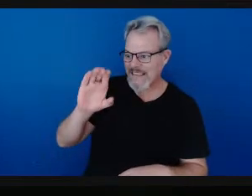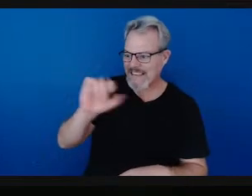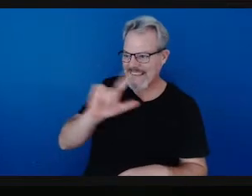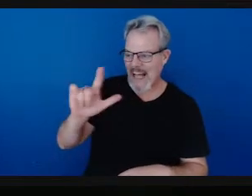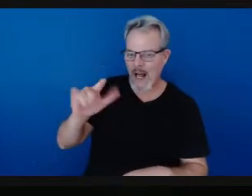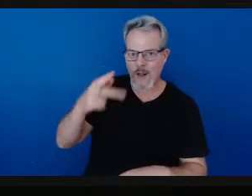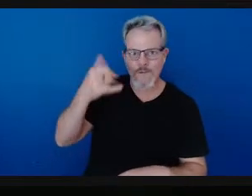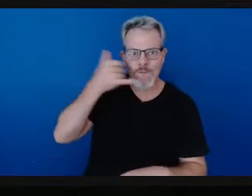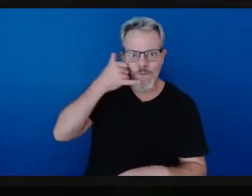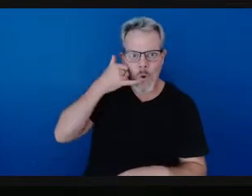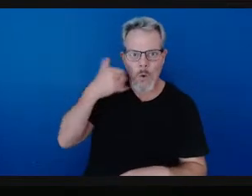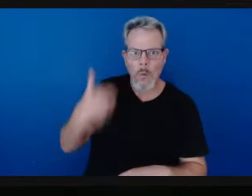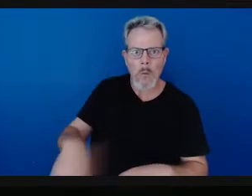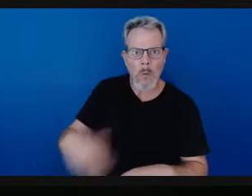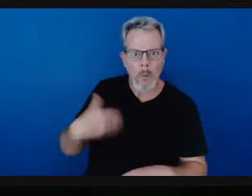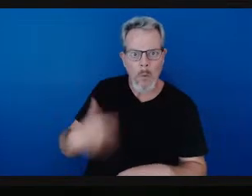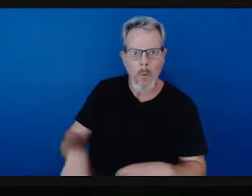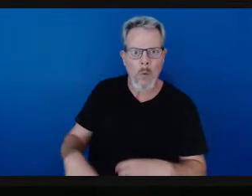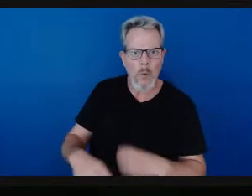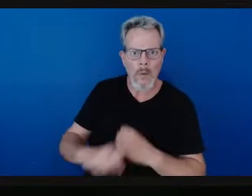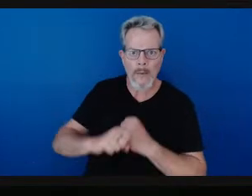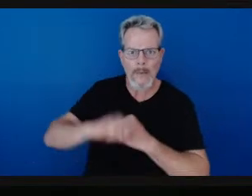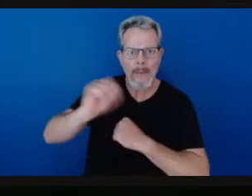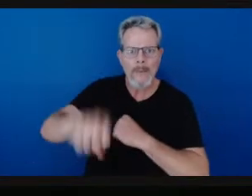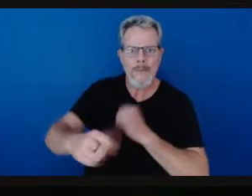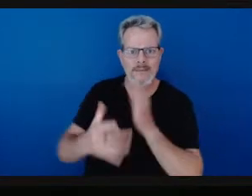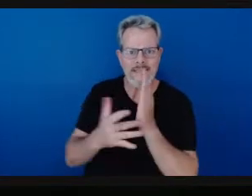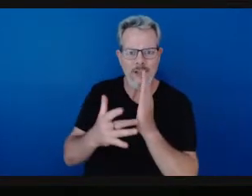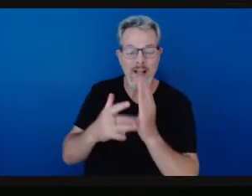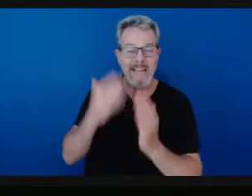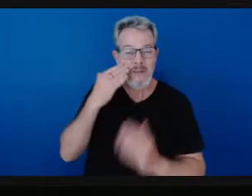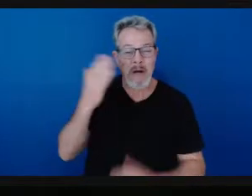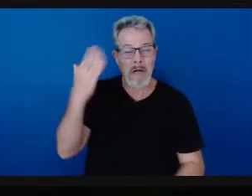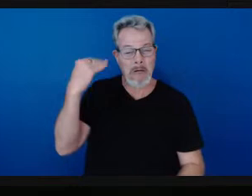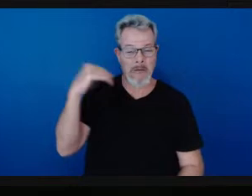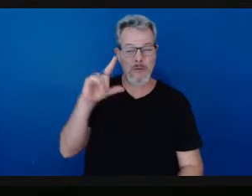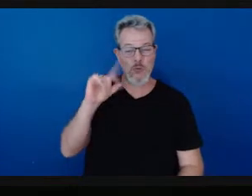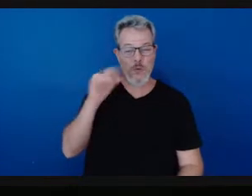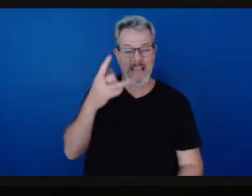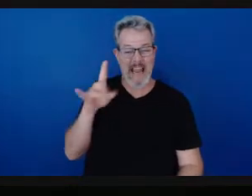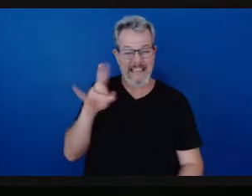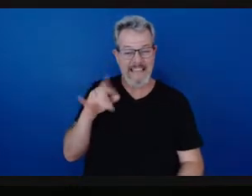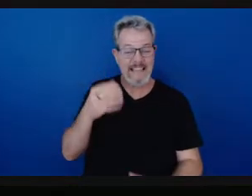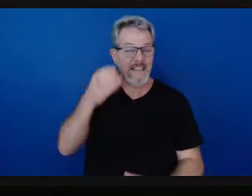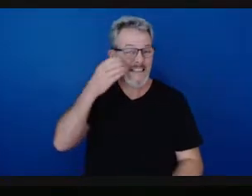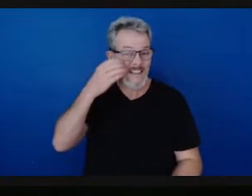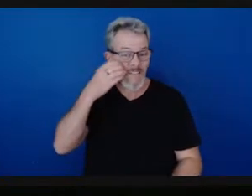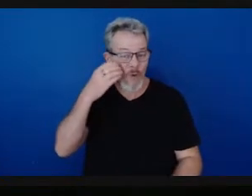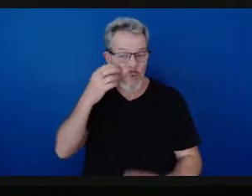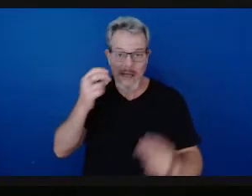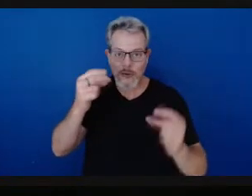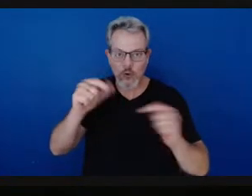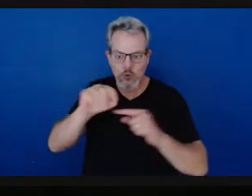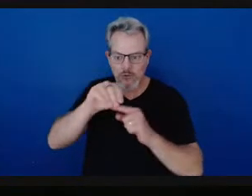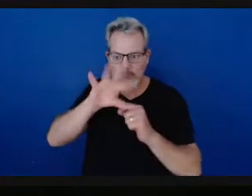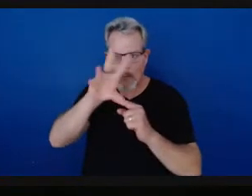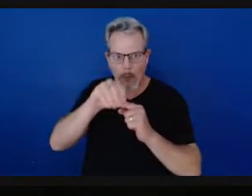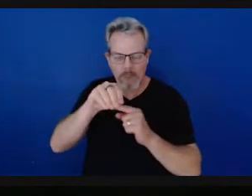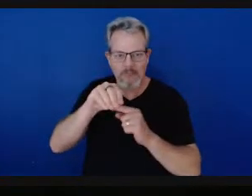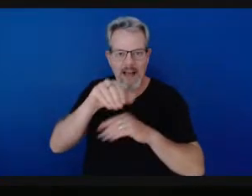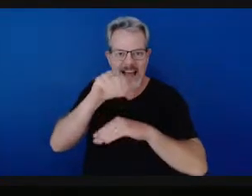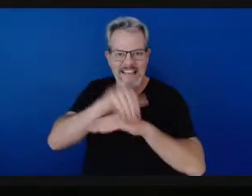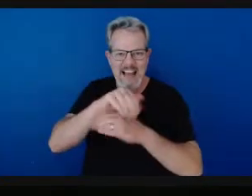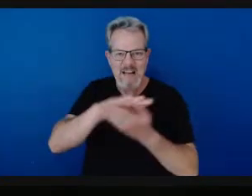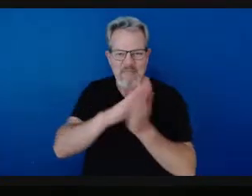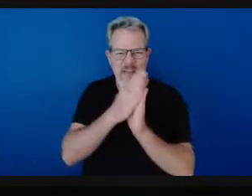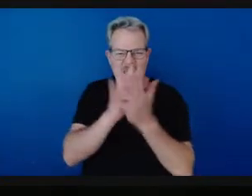lava. It's really quite a thing to comment on. Like in 2018, I remember the cell phones, they just, as soon as you photograph the lava, especially at night, it just turned into a